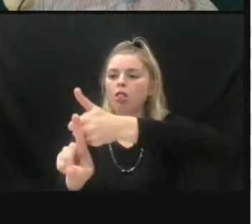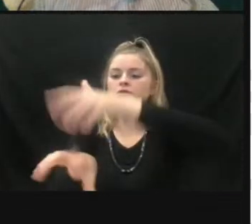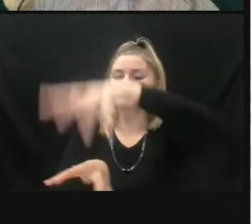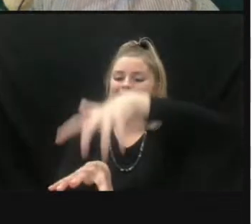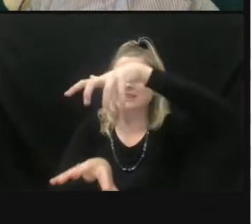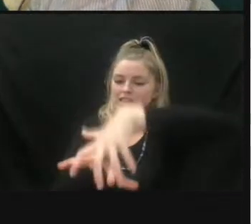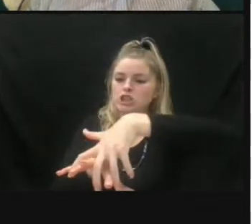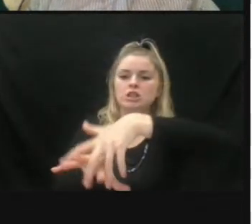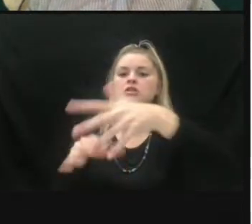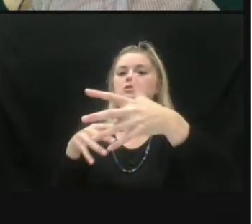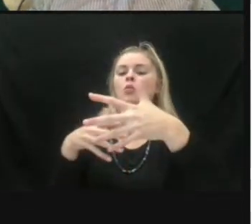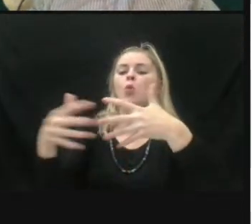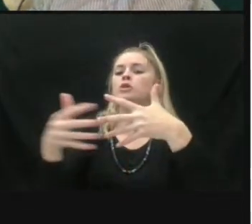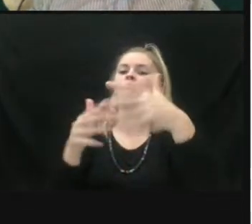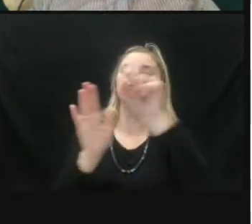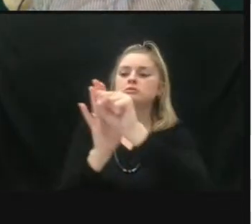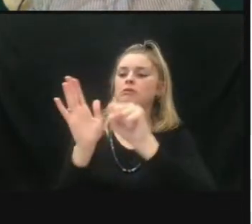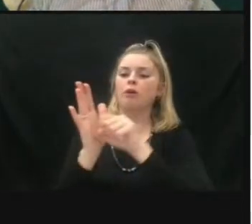in?